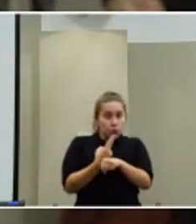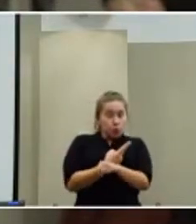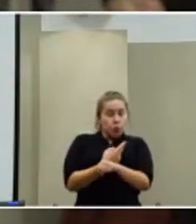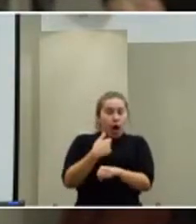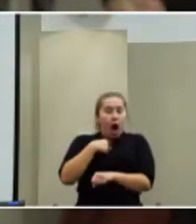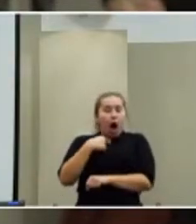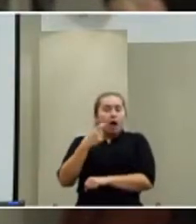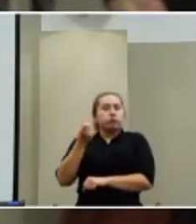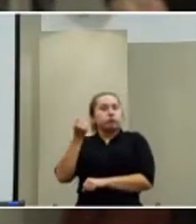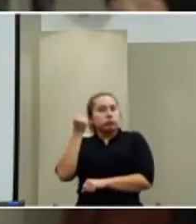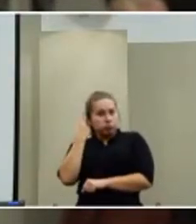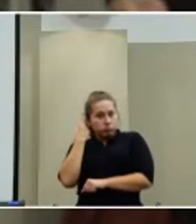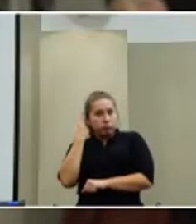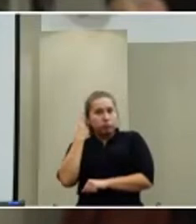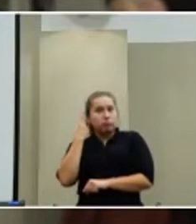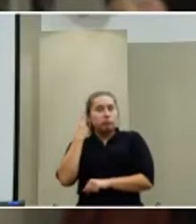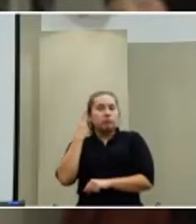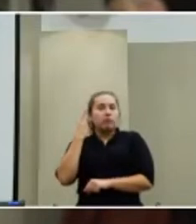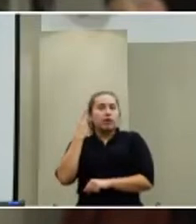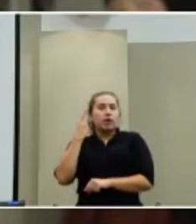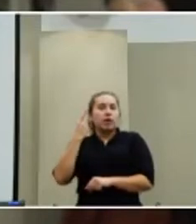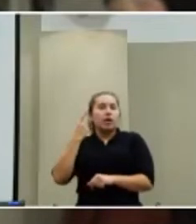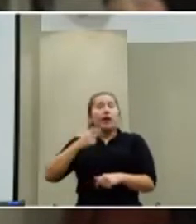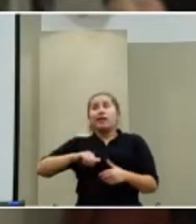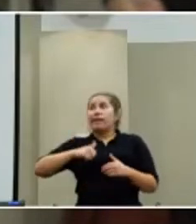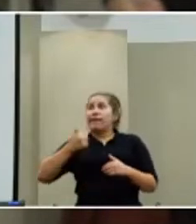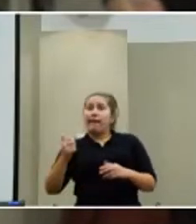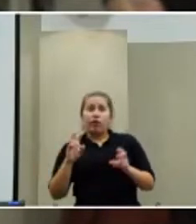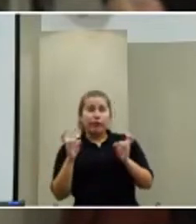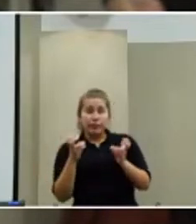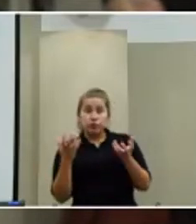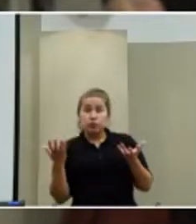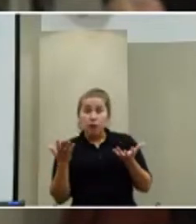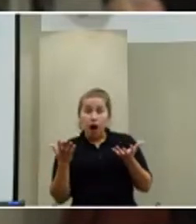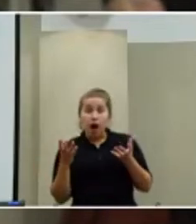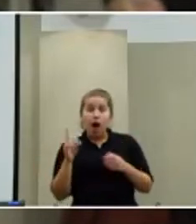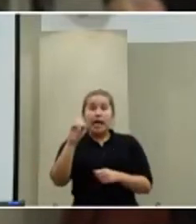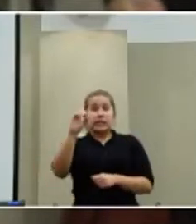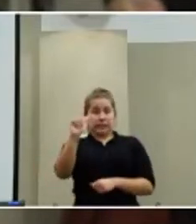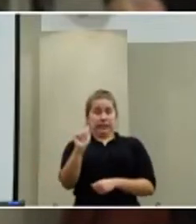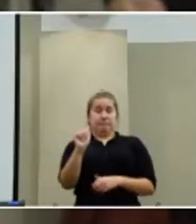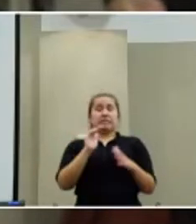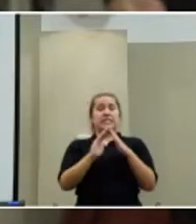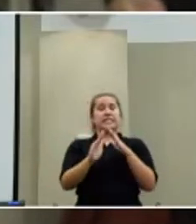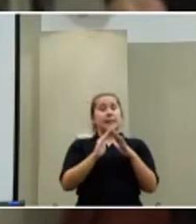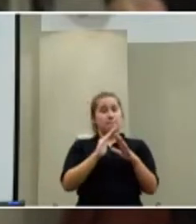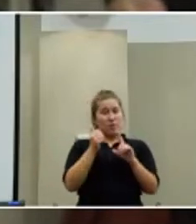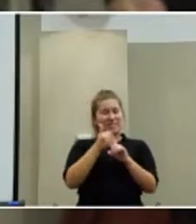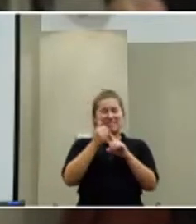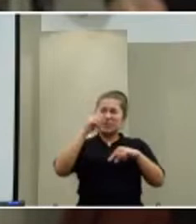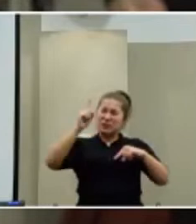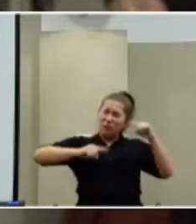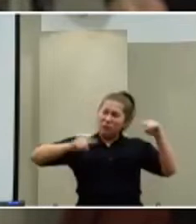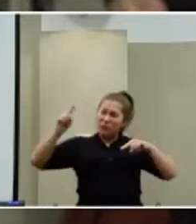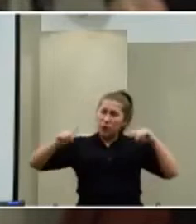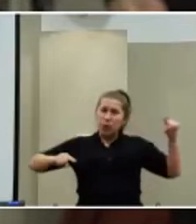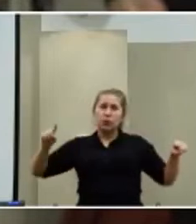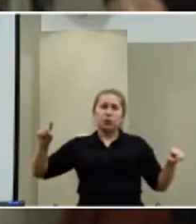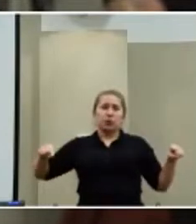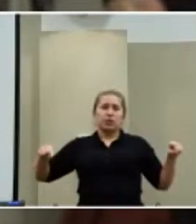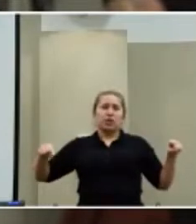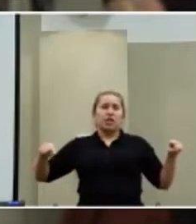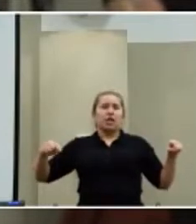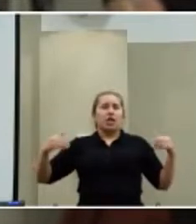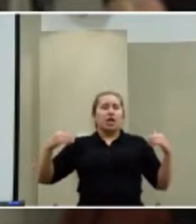understand. And two, another issue is the disability community is diverse. We have